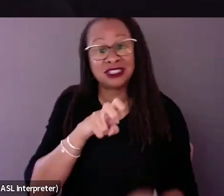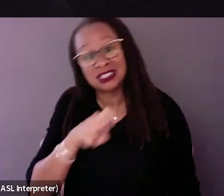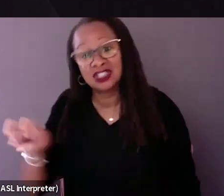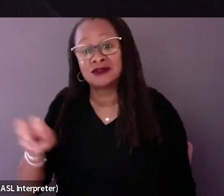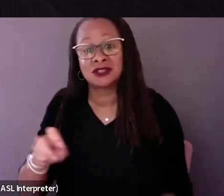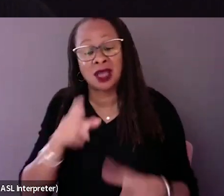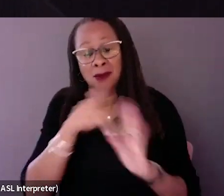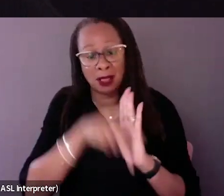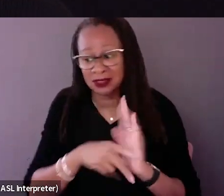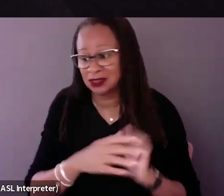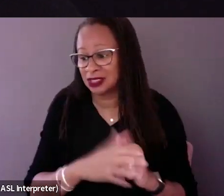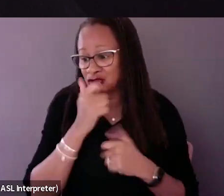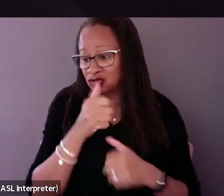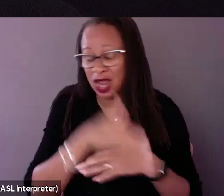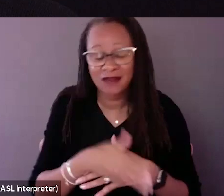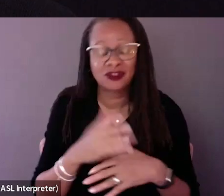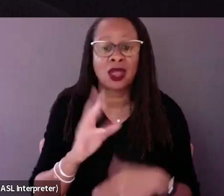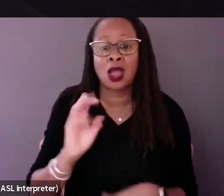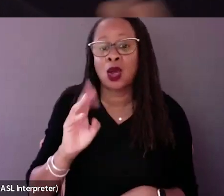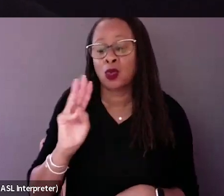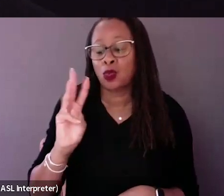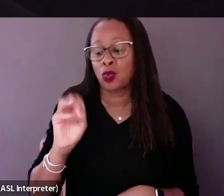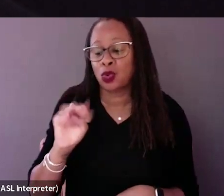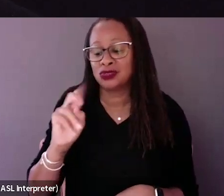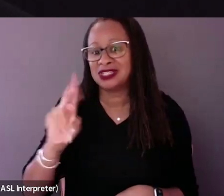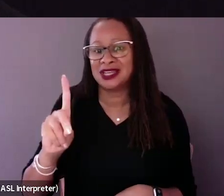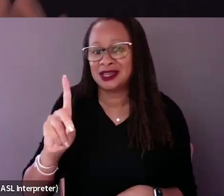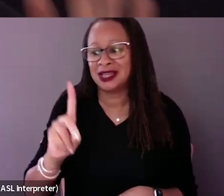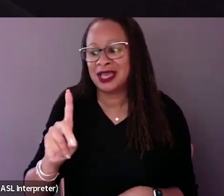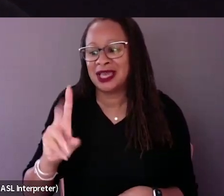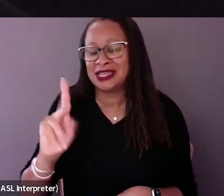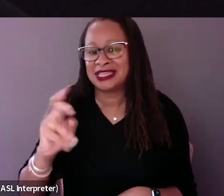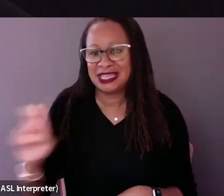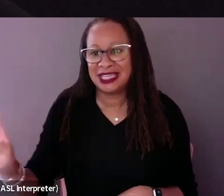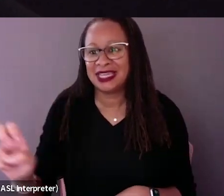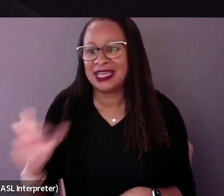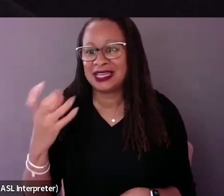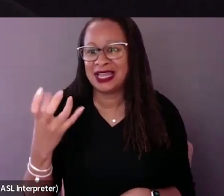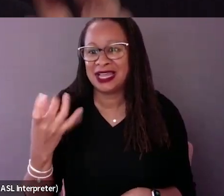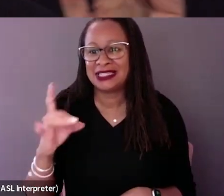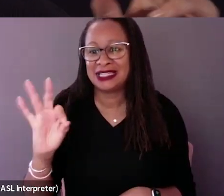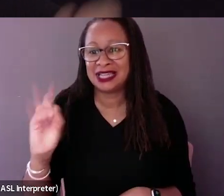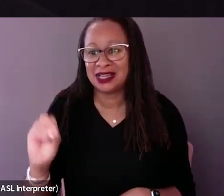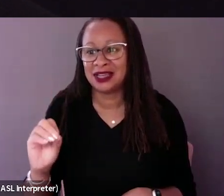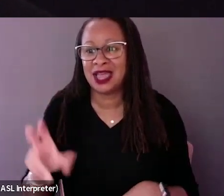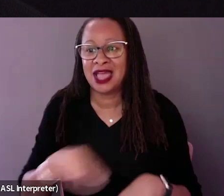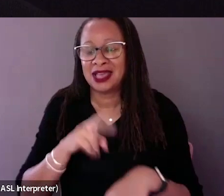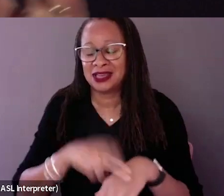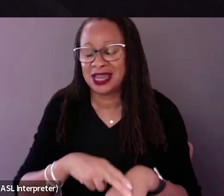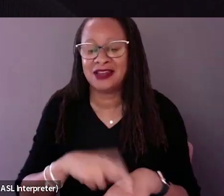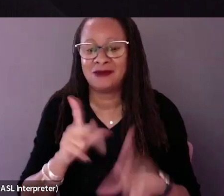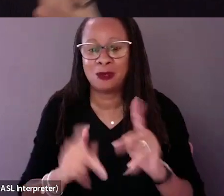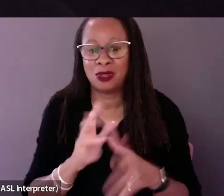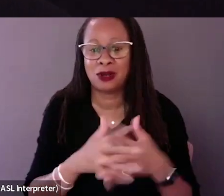say, it's interesting after Wounded Knee in 1890, before that, it's like, Native people in America are, they're savage.